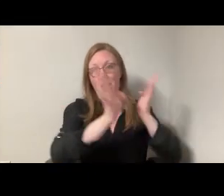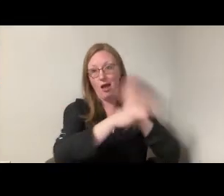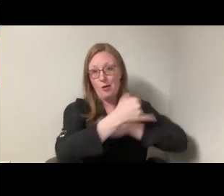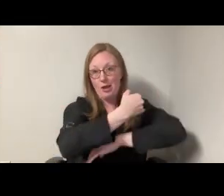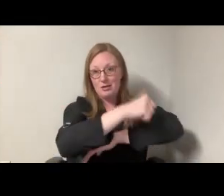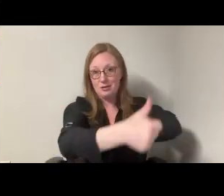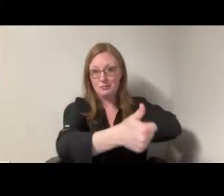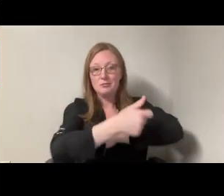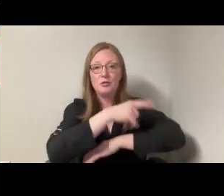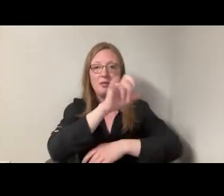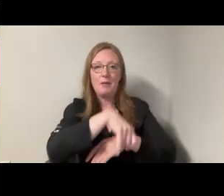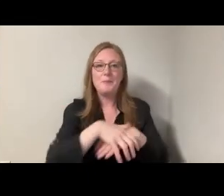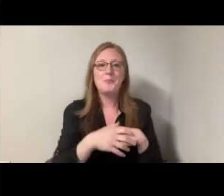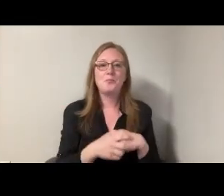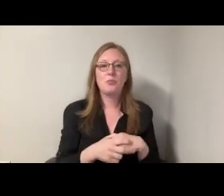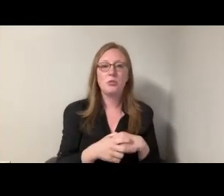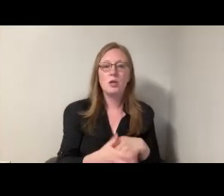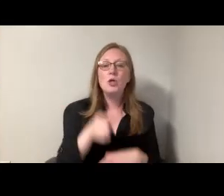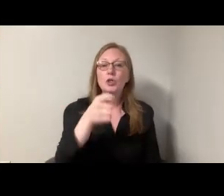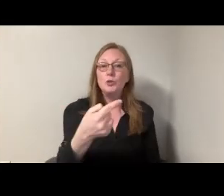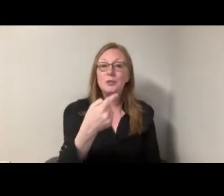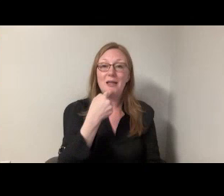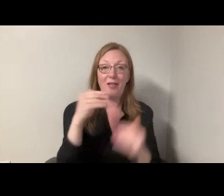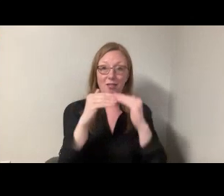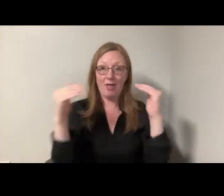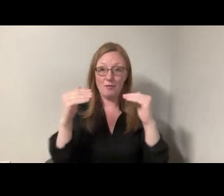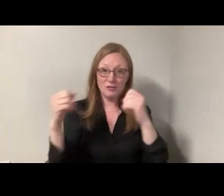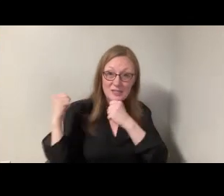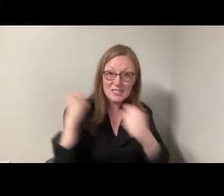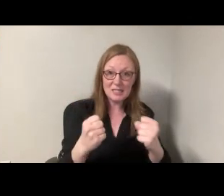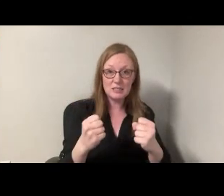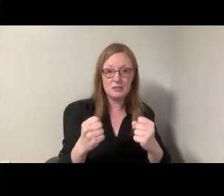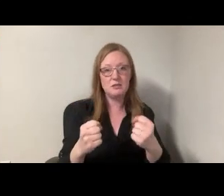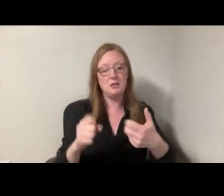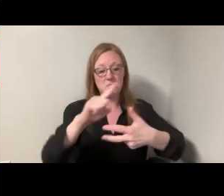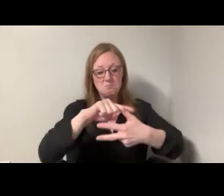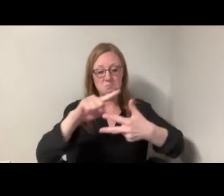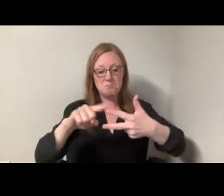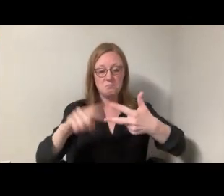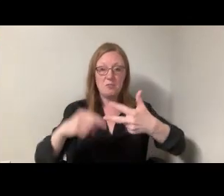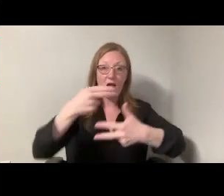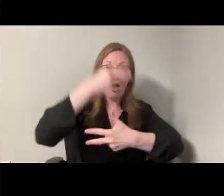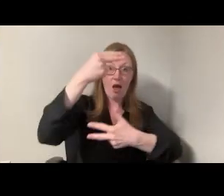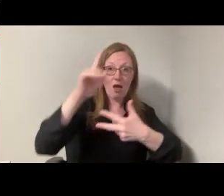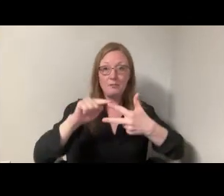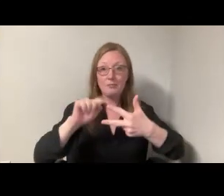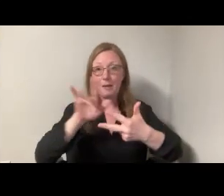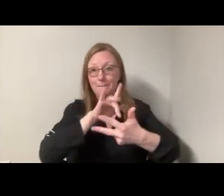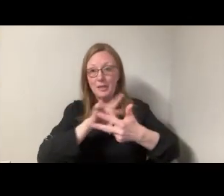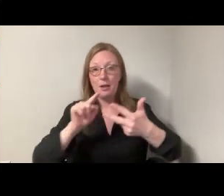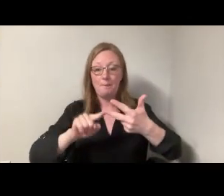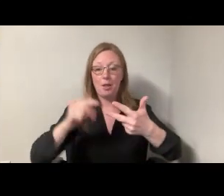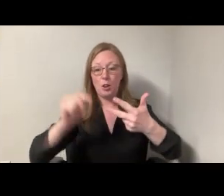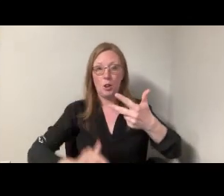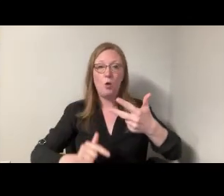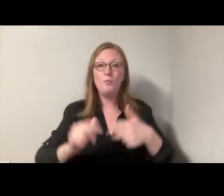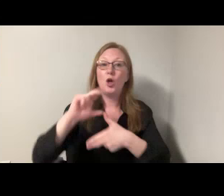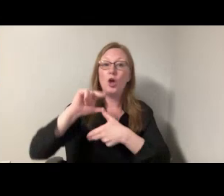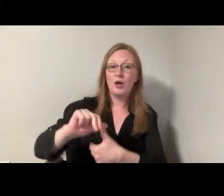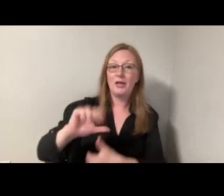Now, when you say the level of intensity, it's going to be high, medium, or low. And we're looking for like a hurricane is a Cat 4 or